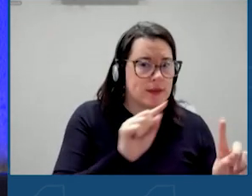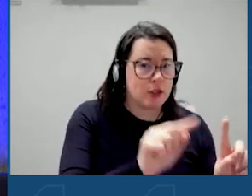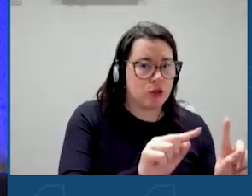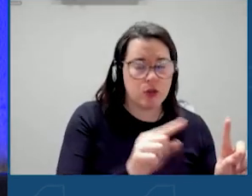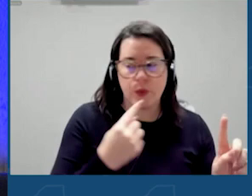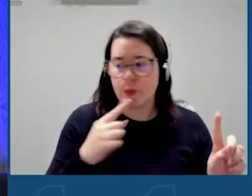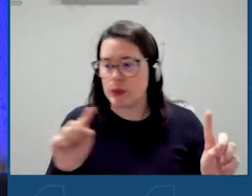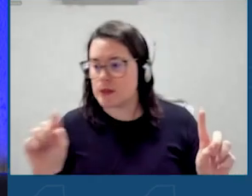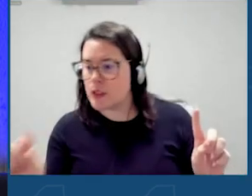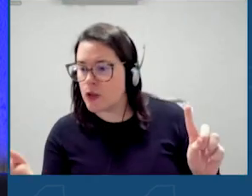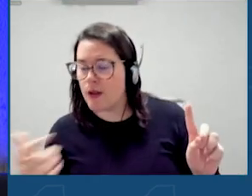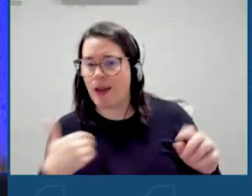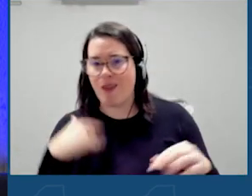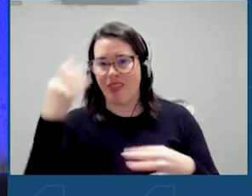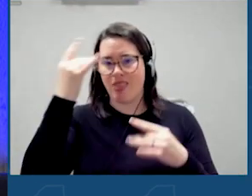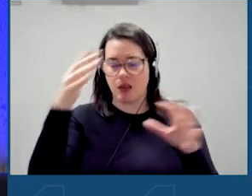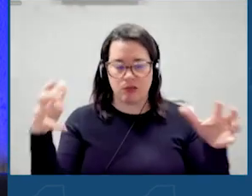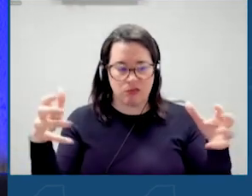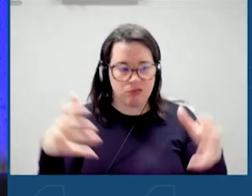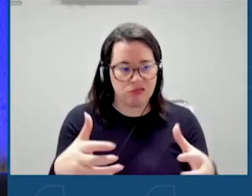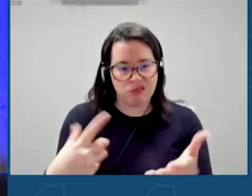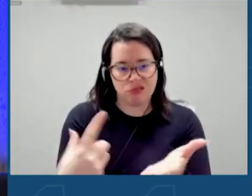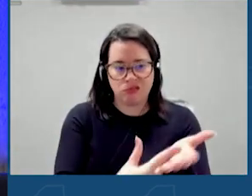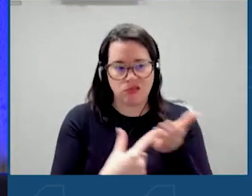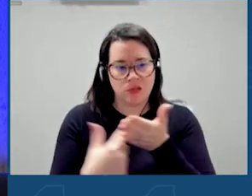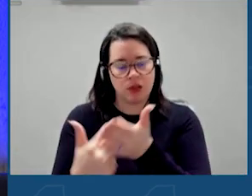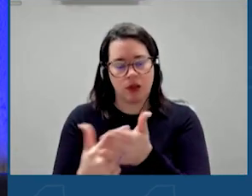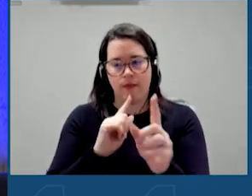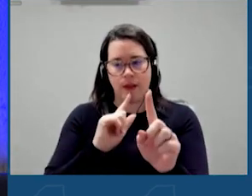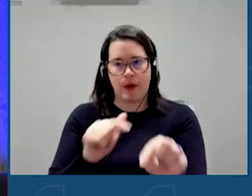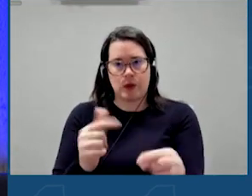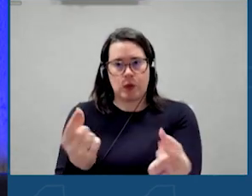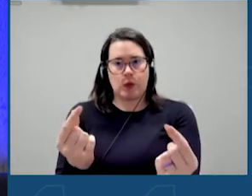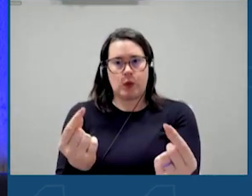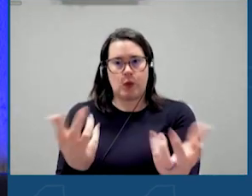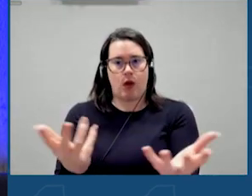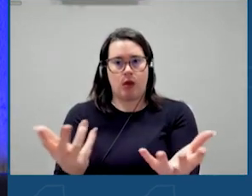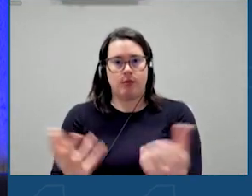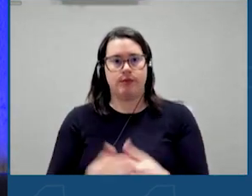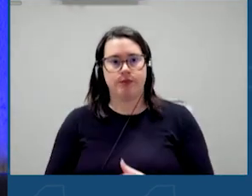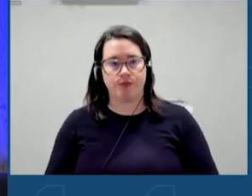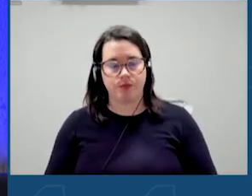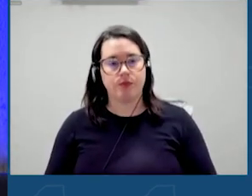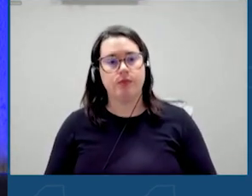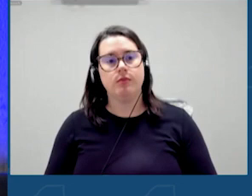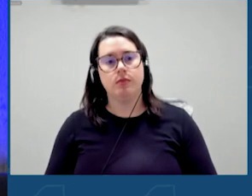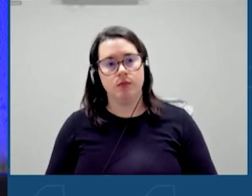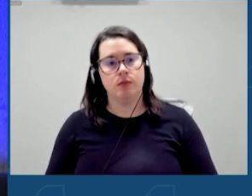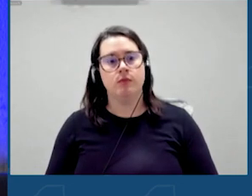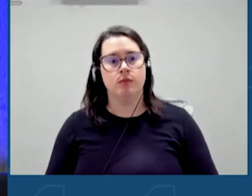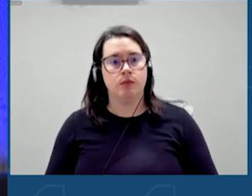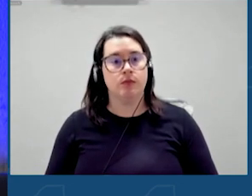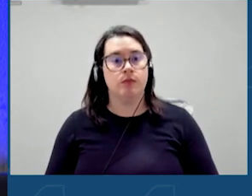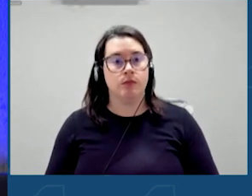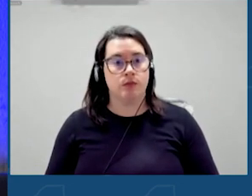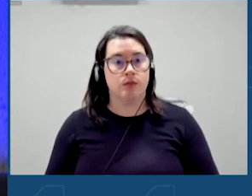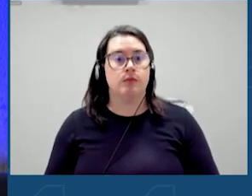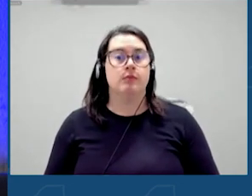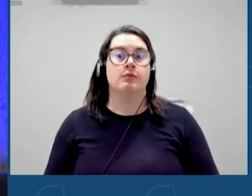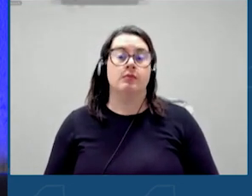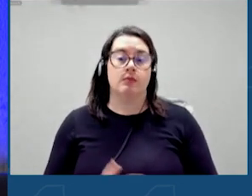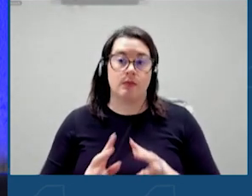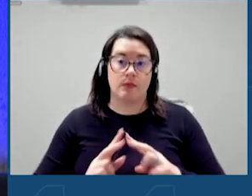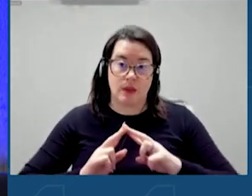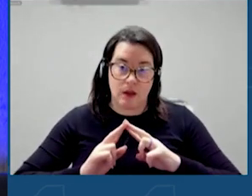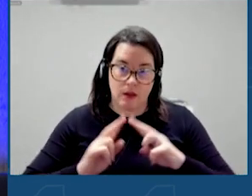having conversations about what are the answers to this. And as a result of a very deliberative,